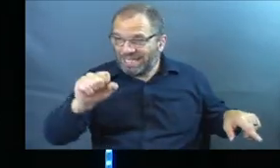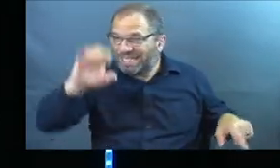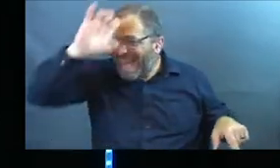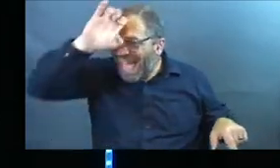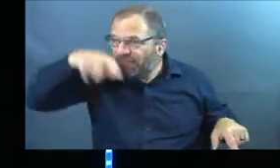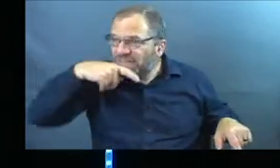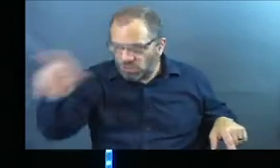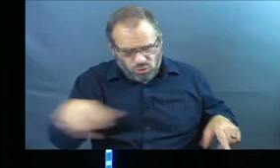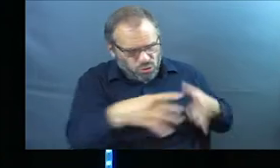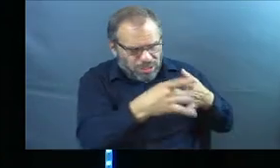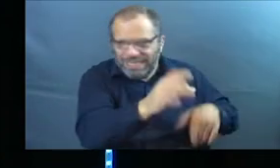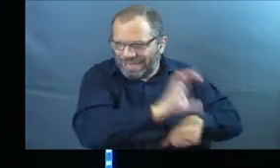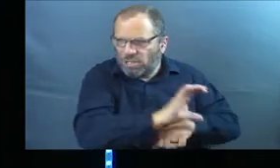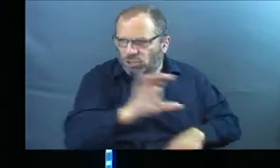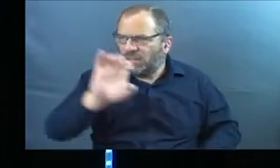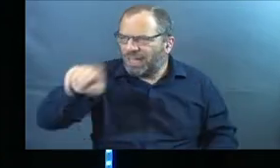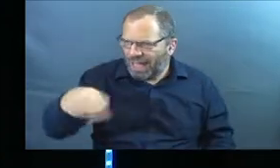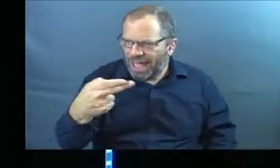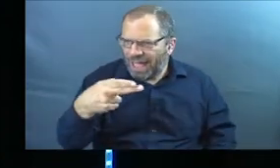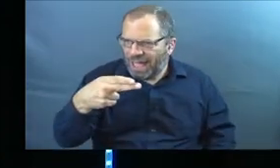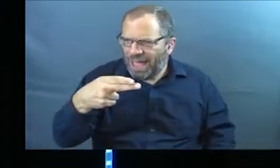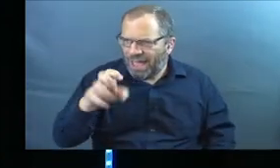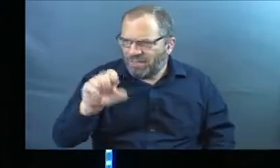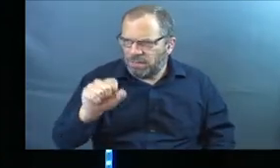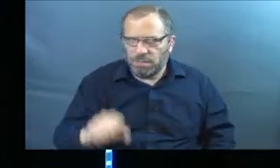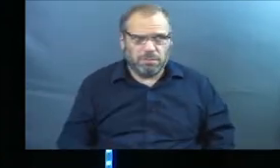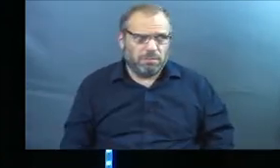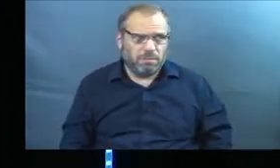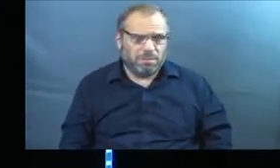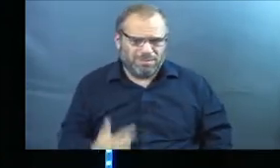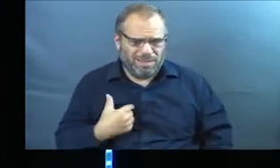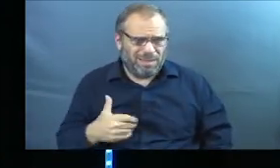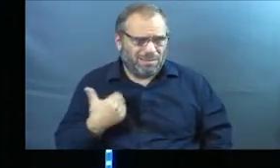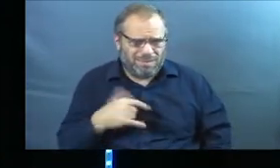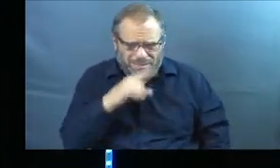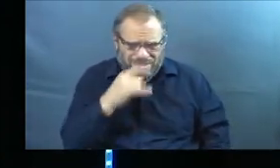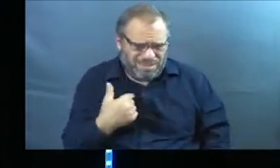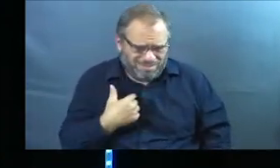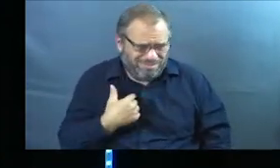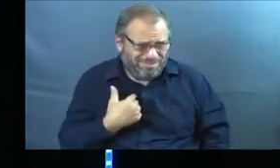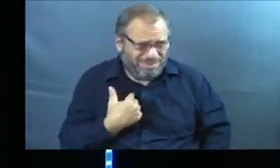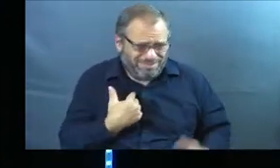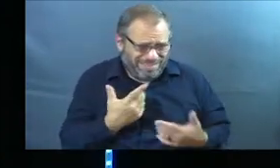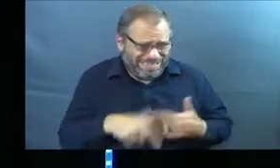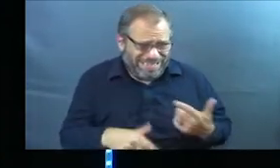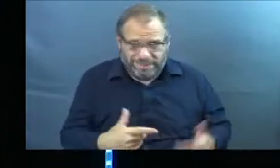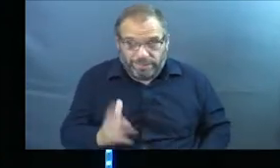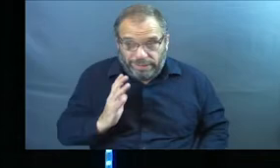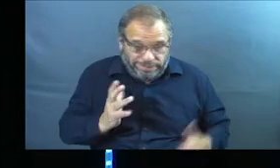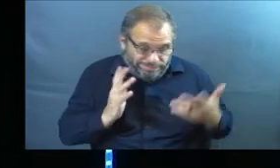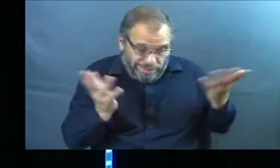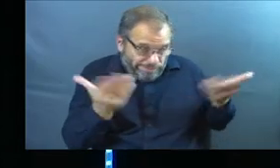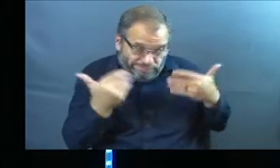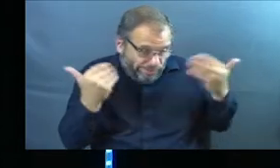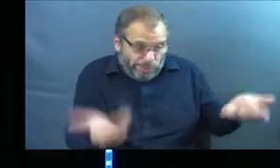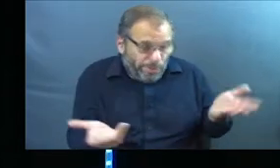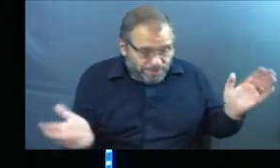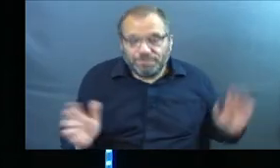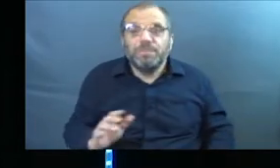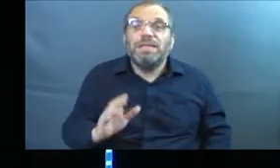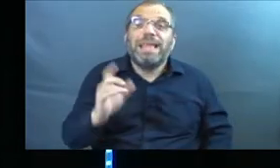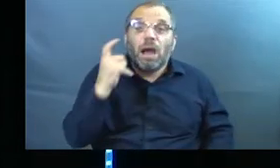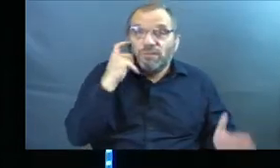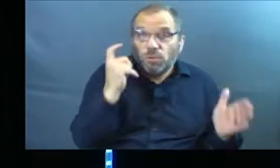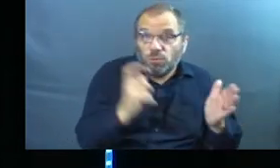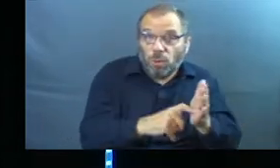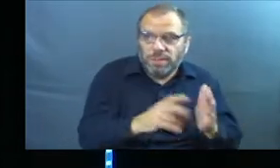that's there. You're going to lead that church. Timothy's like, dude, I'm just a kid and I'm so young. I don't know if I can do this. So he steps and he's like, all right, I'll lead it. And what